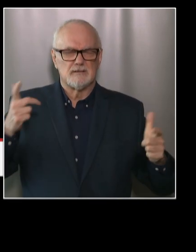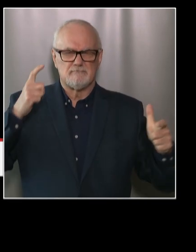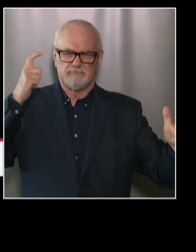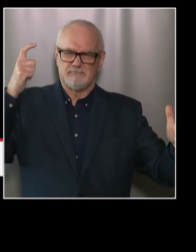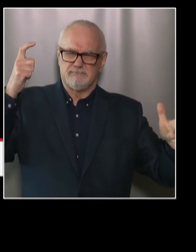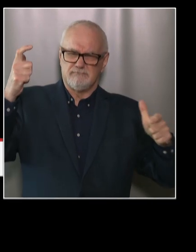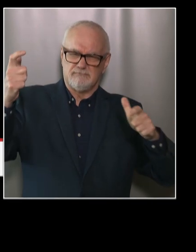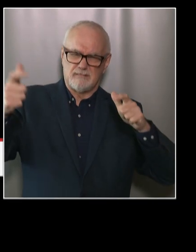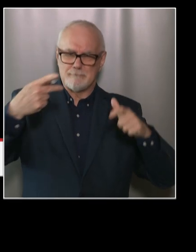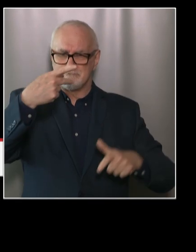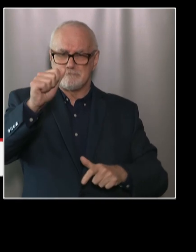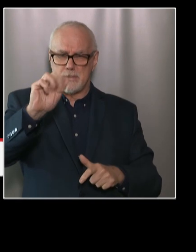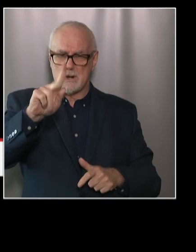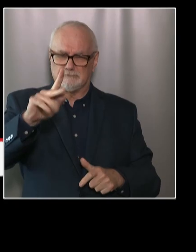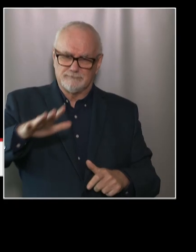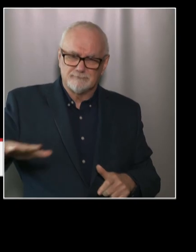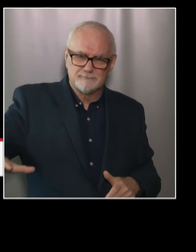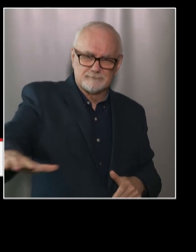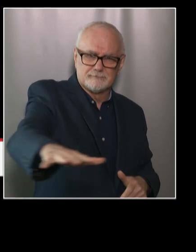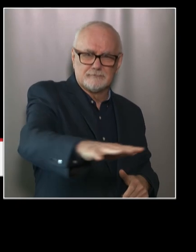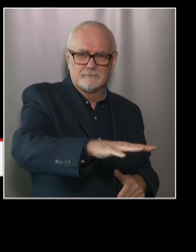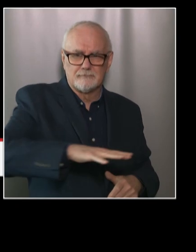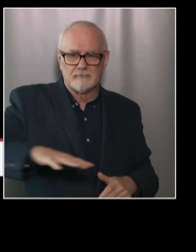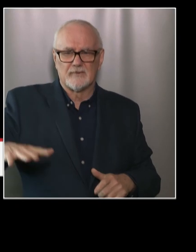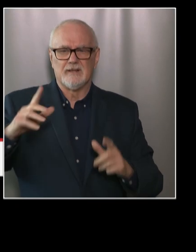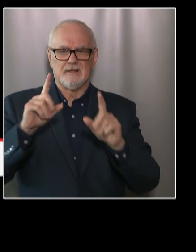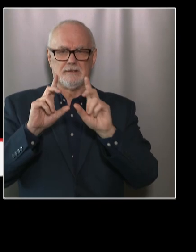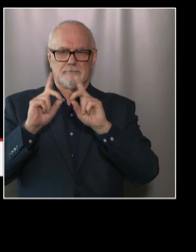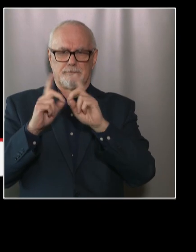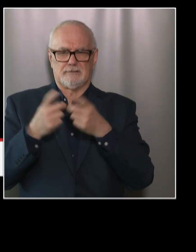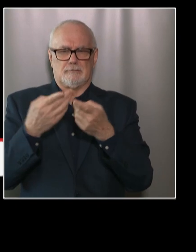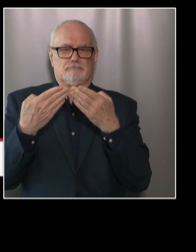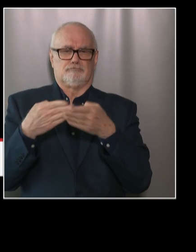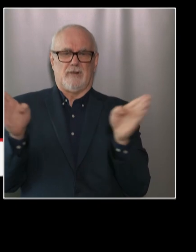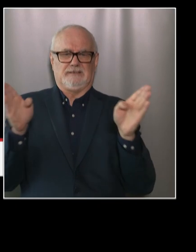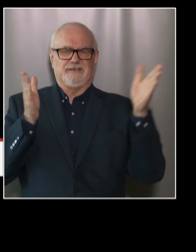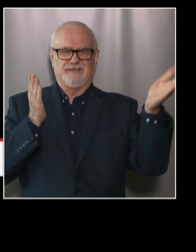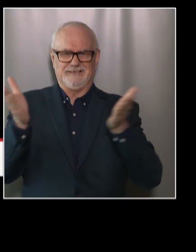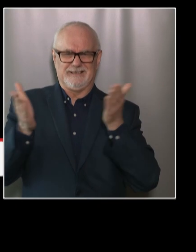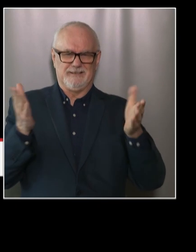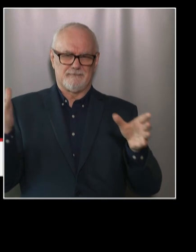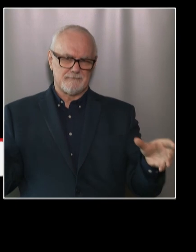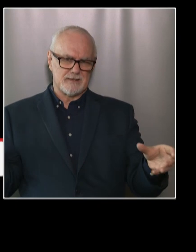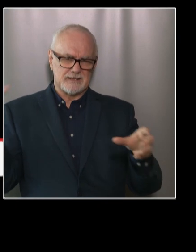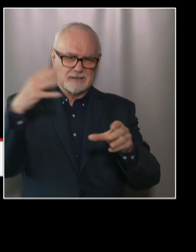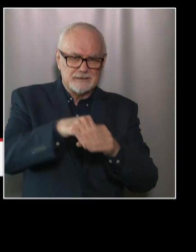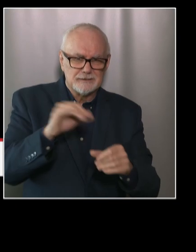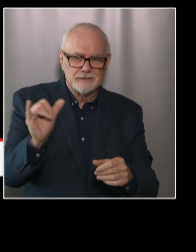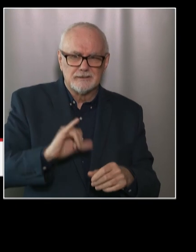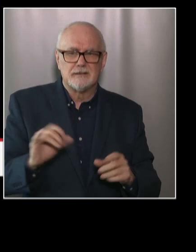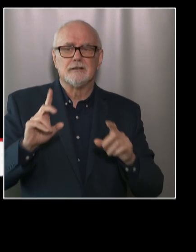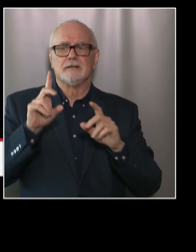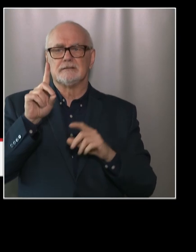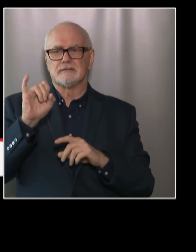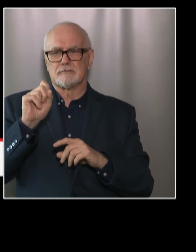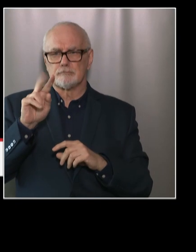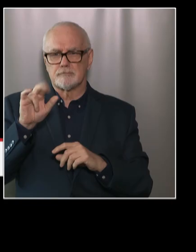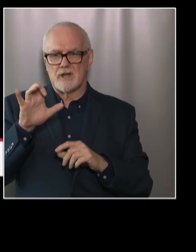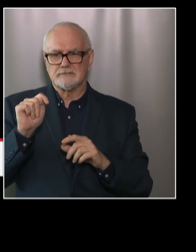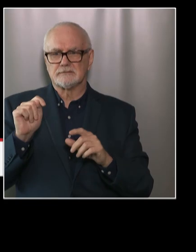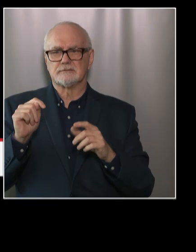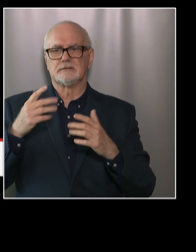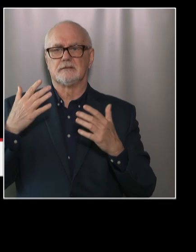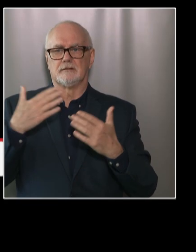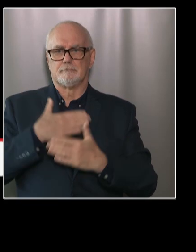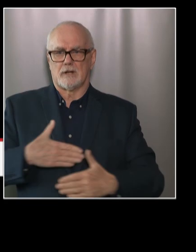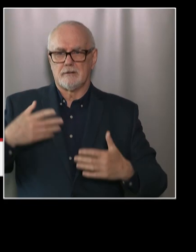of General Services, Director Freeman at the Department of Parks and Recreation, Gil Bain as a general contractor,